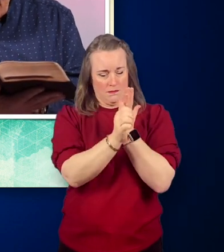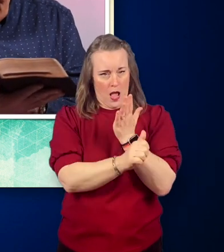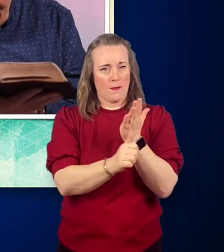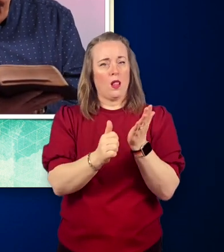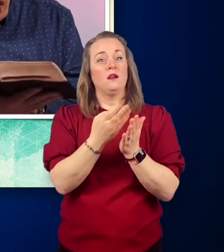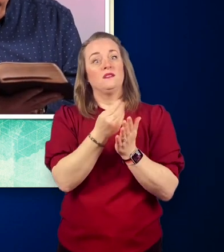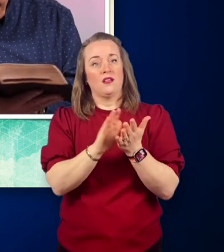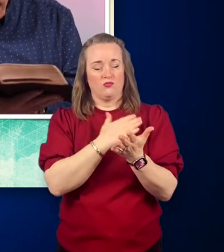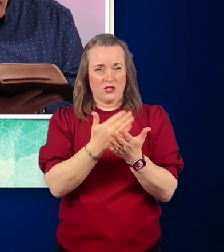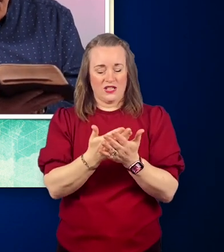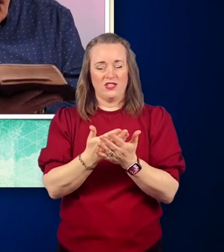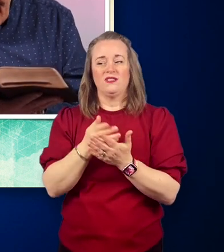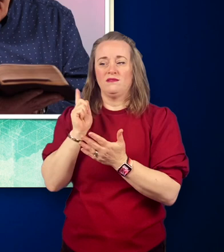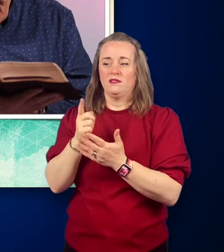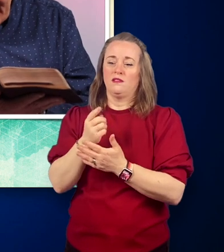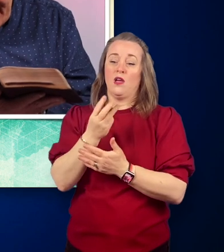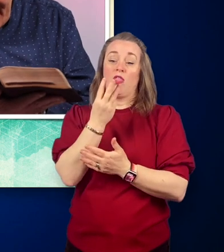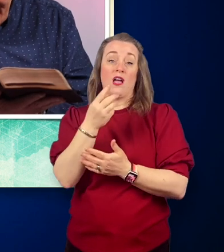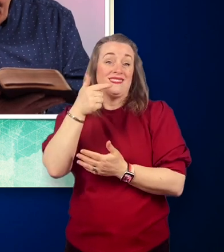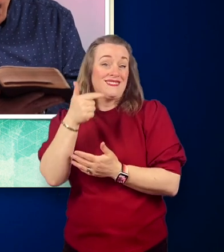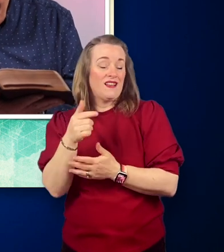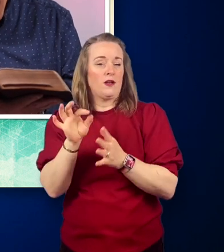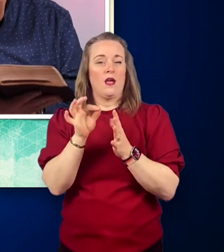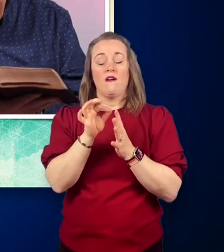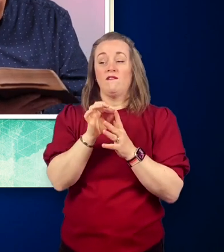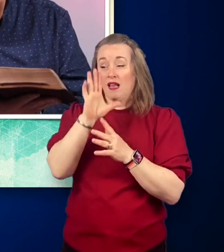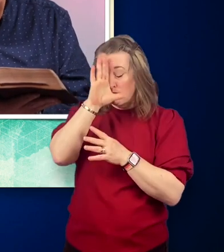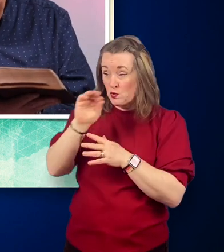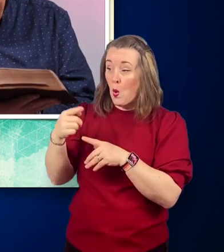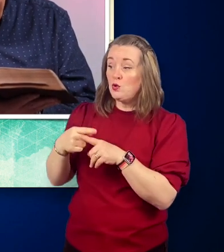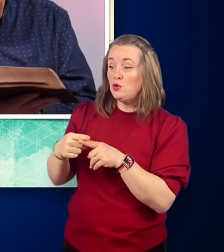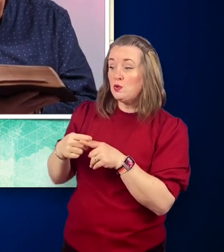to the eunuch, "If you believe with all your heart